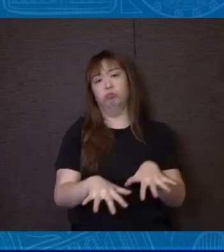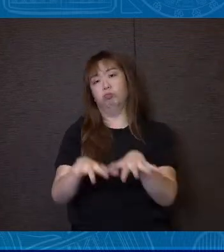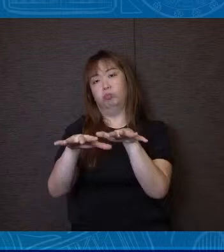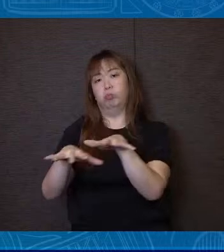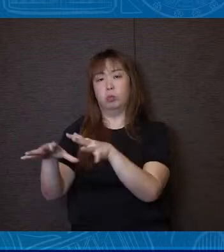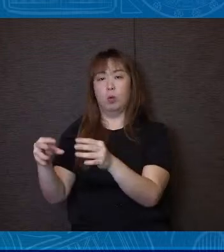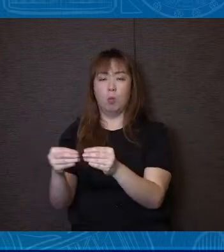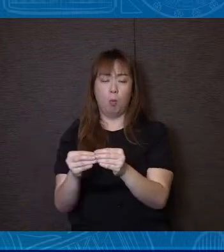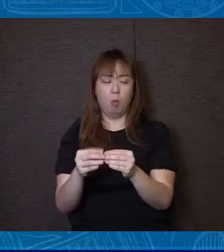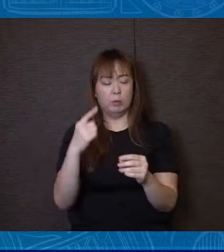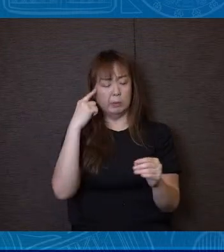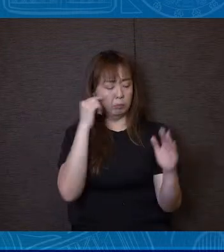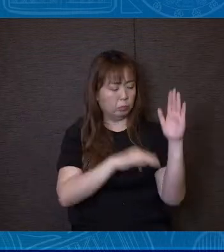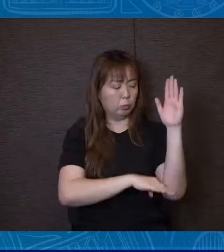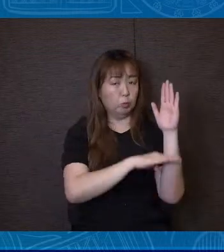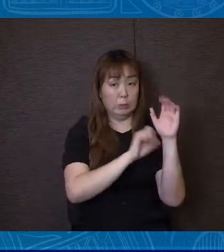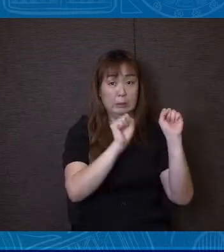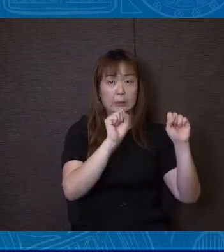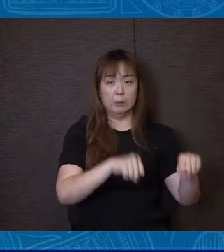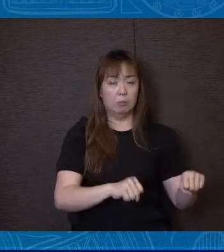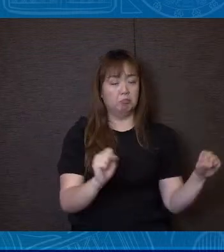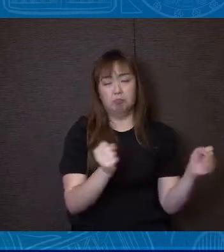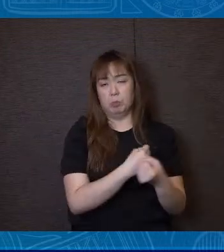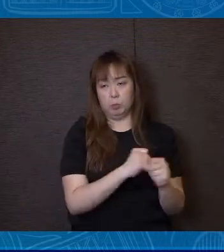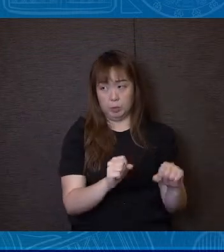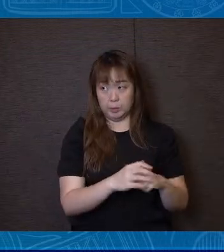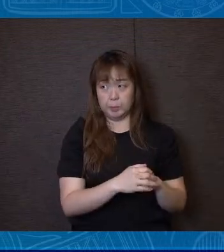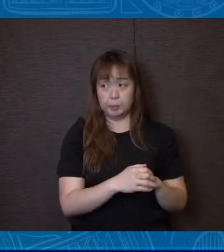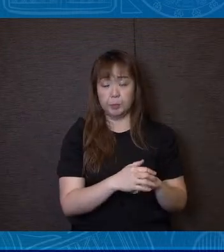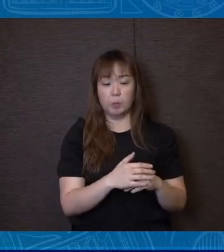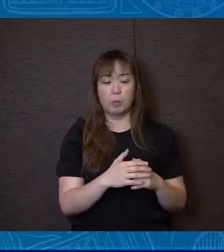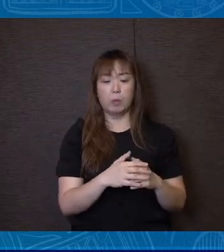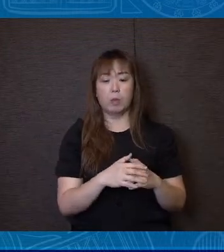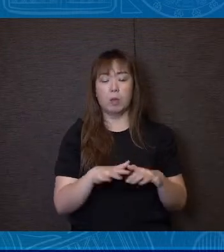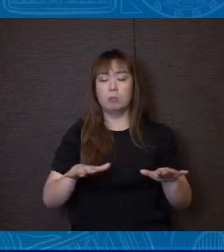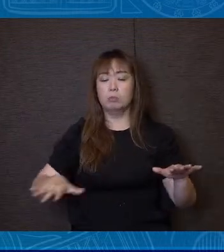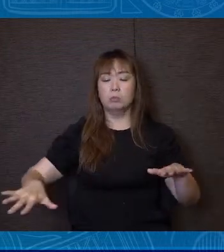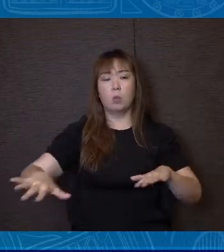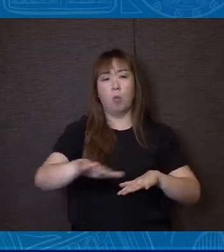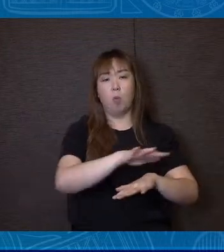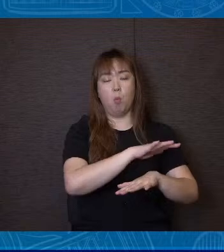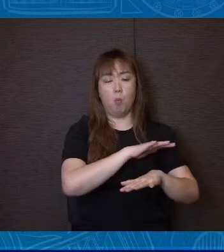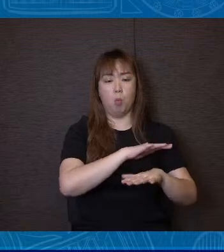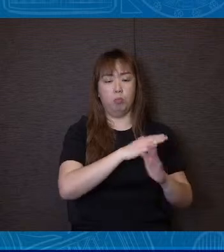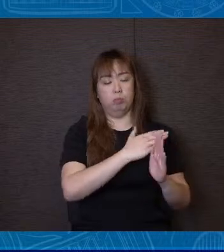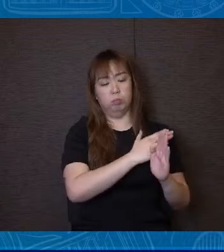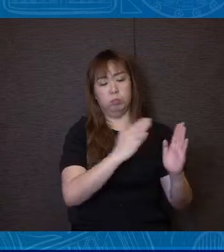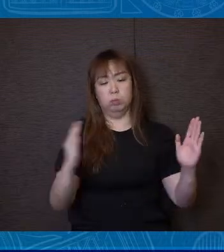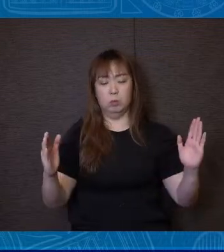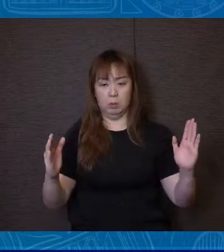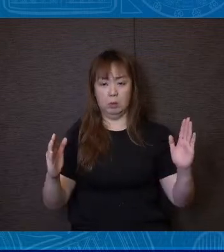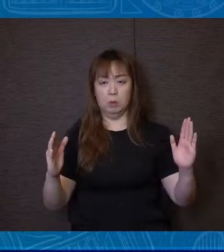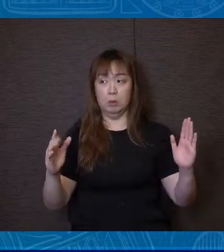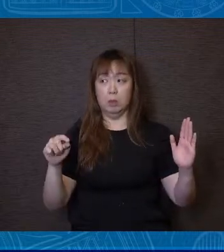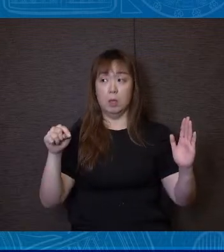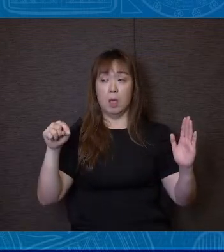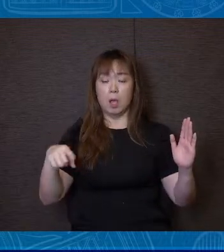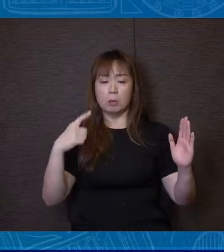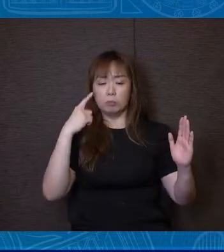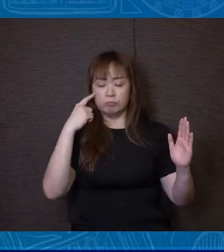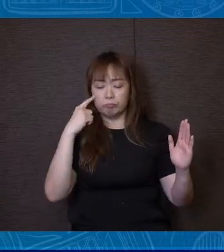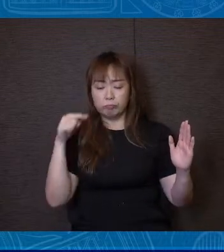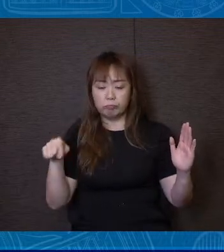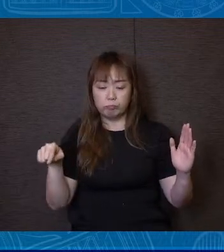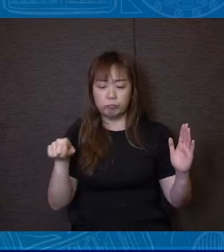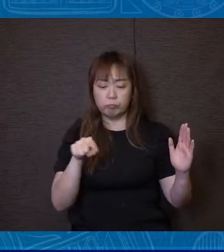so we now need to change and revalidate that. So across the entire life cycle of the network, you have to have resiliency by